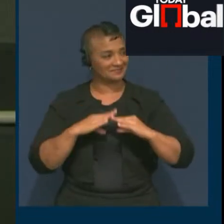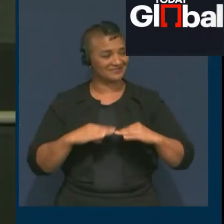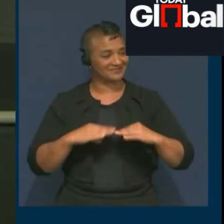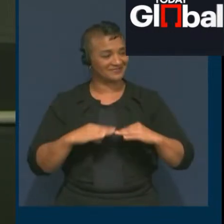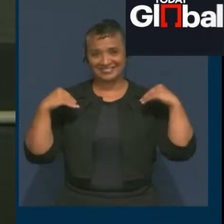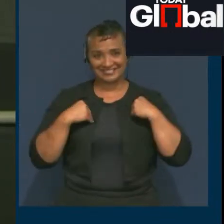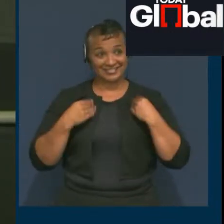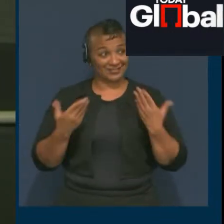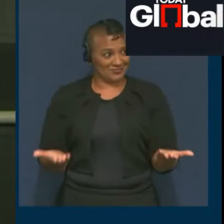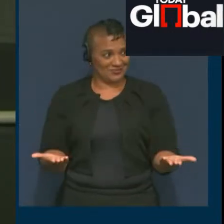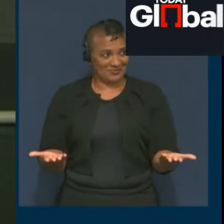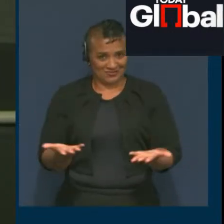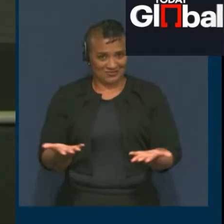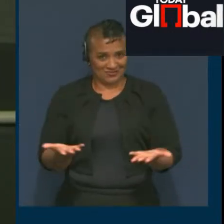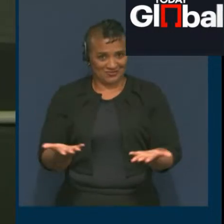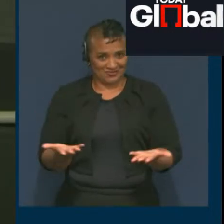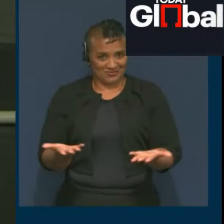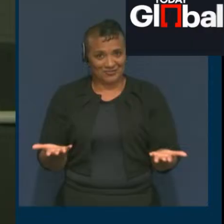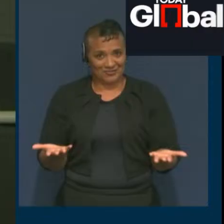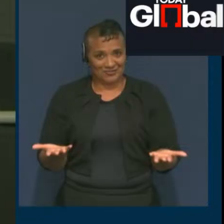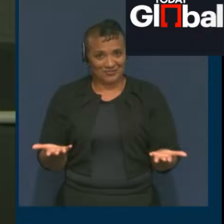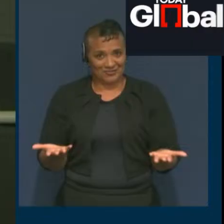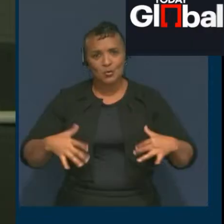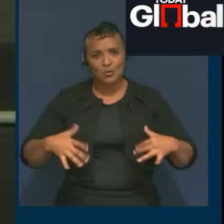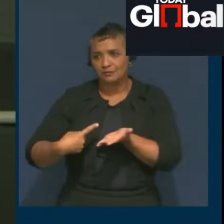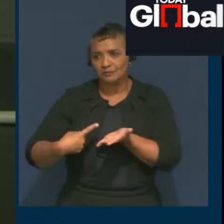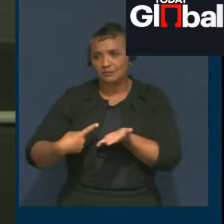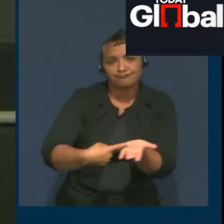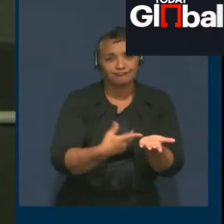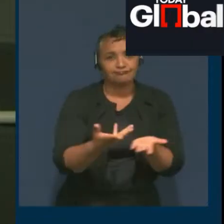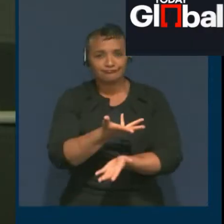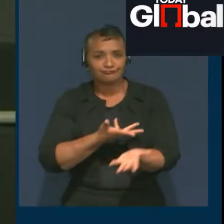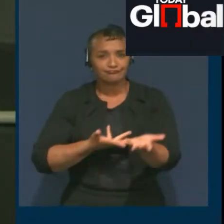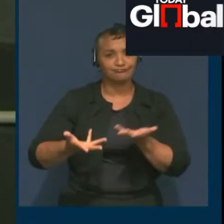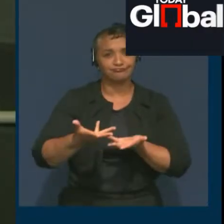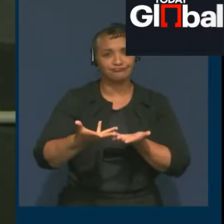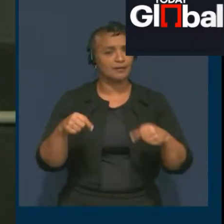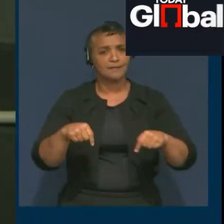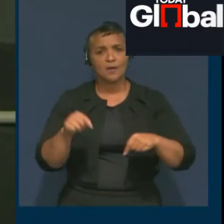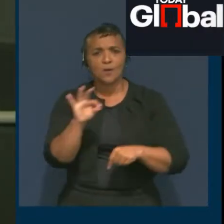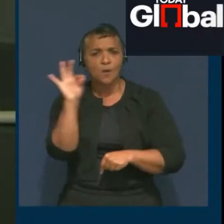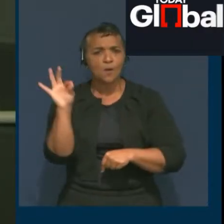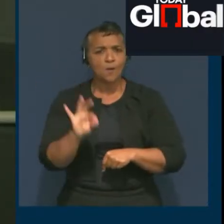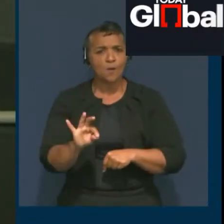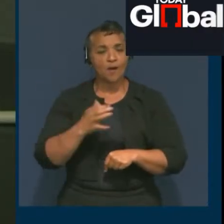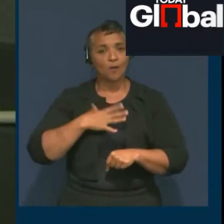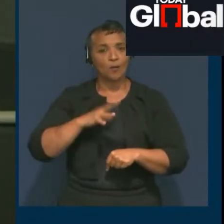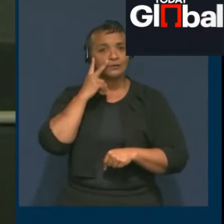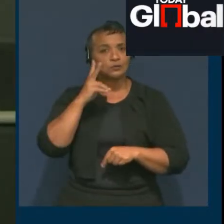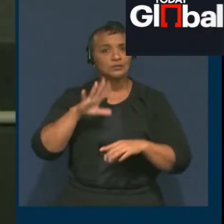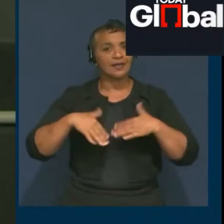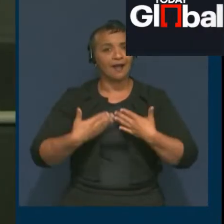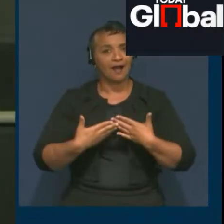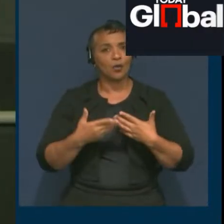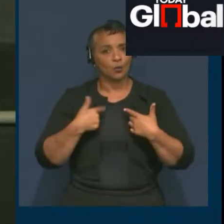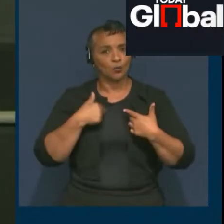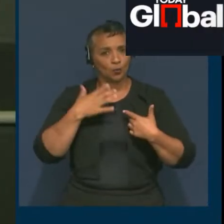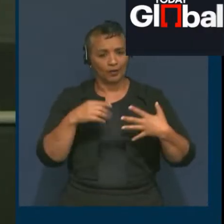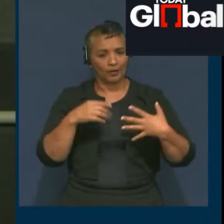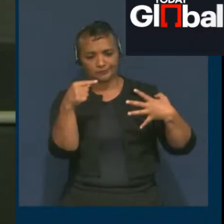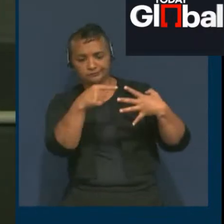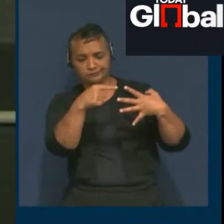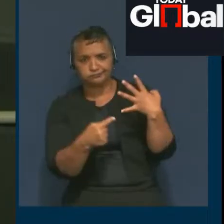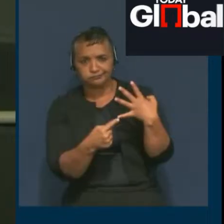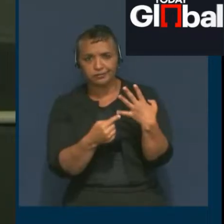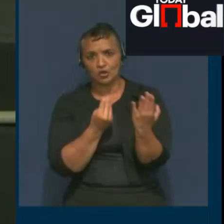you in this interactive dialogue to discuss the combined second to fourth periodic report